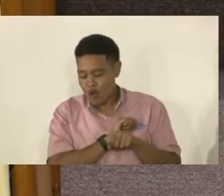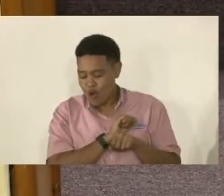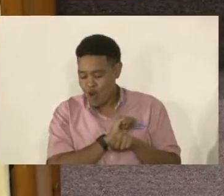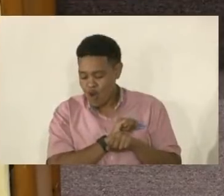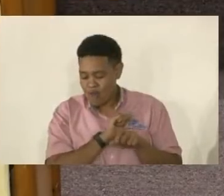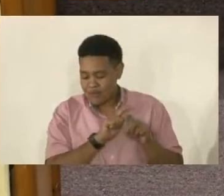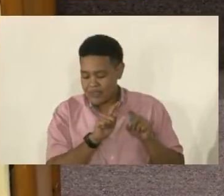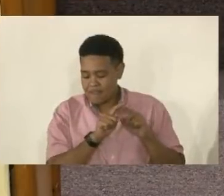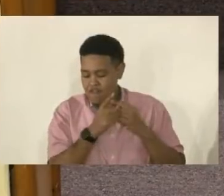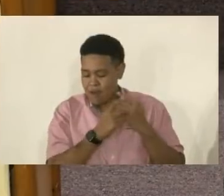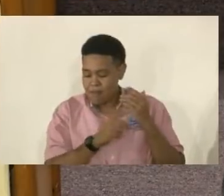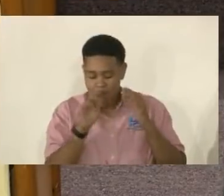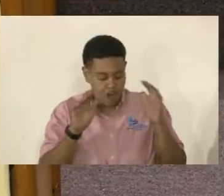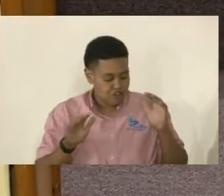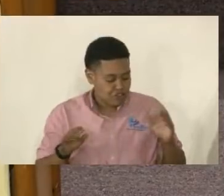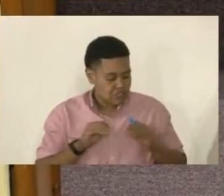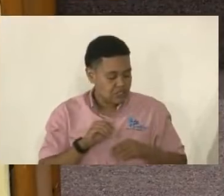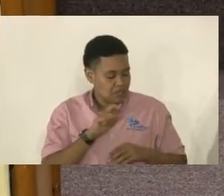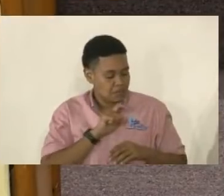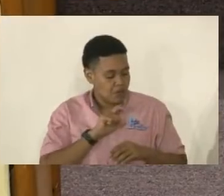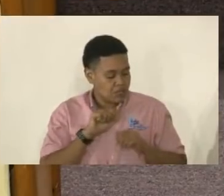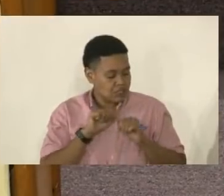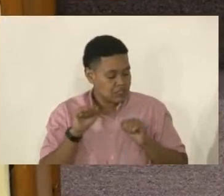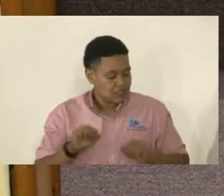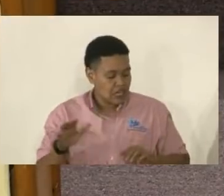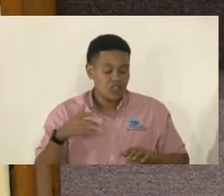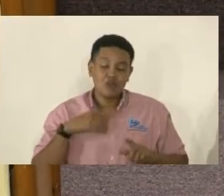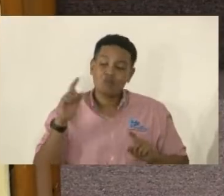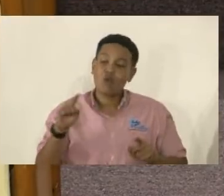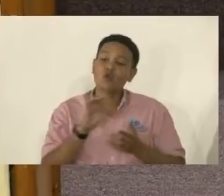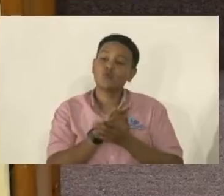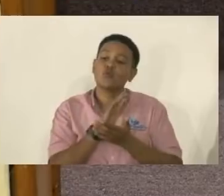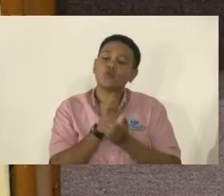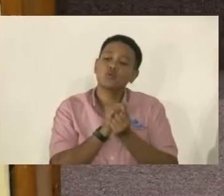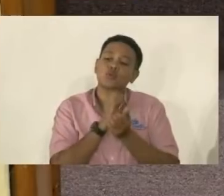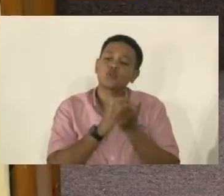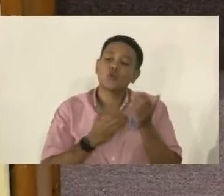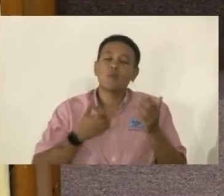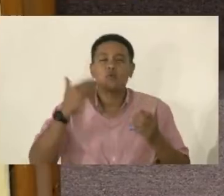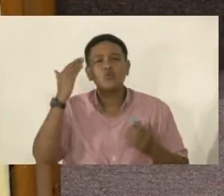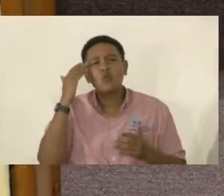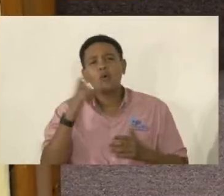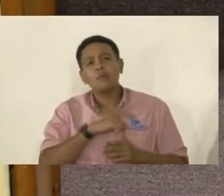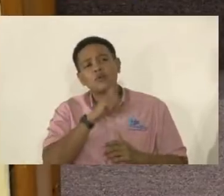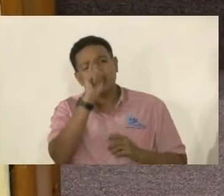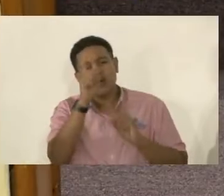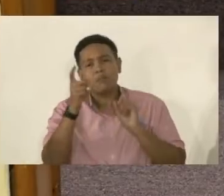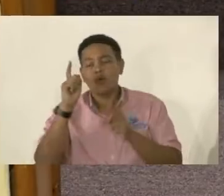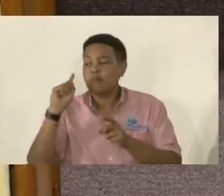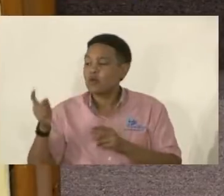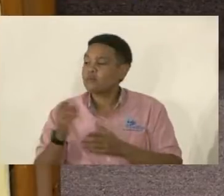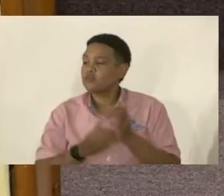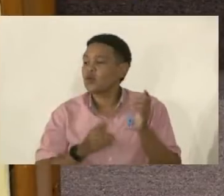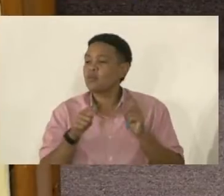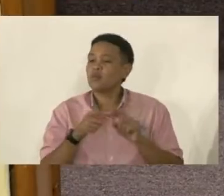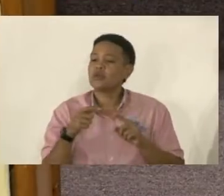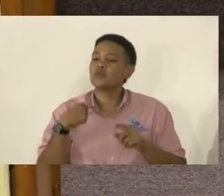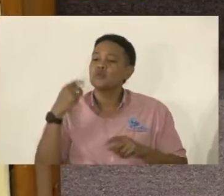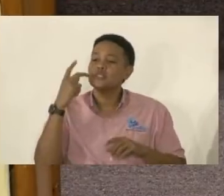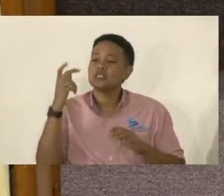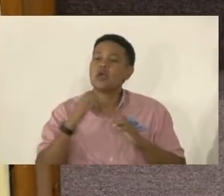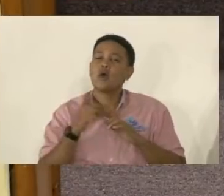varying parishes in police stations everywhere. We'd have gone to school with some. We know many police officers. When you see the